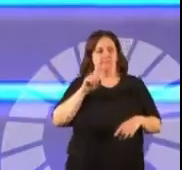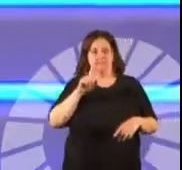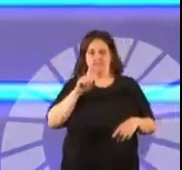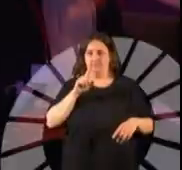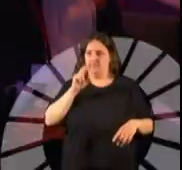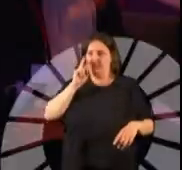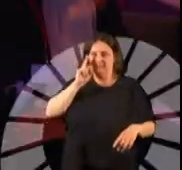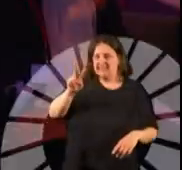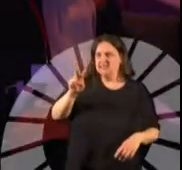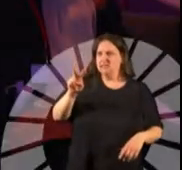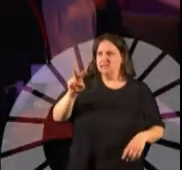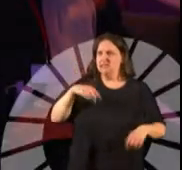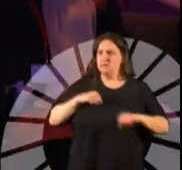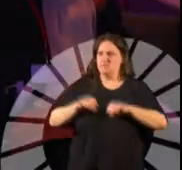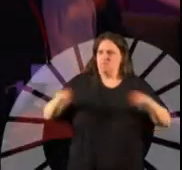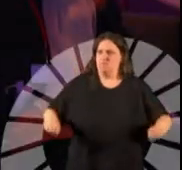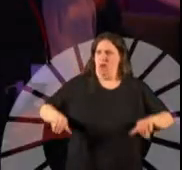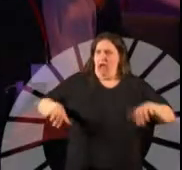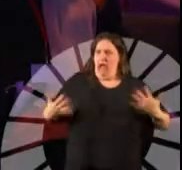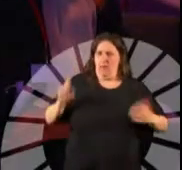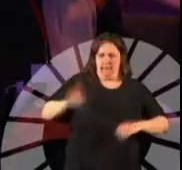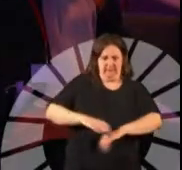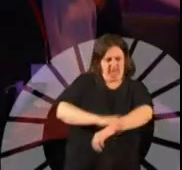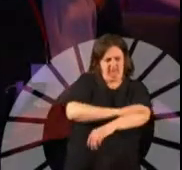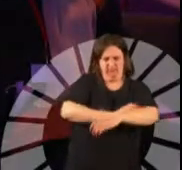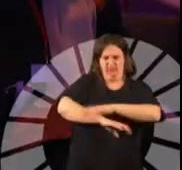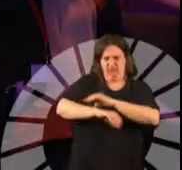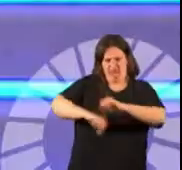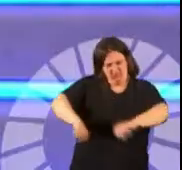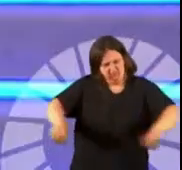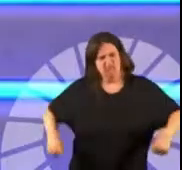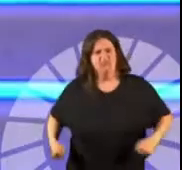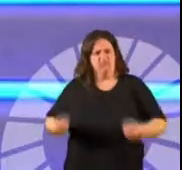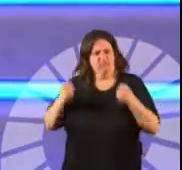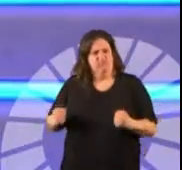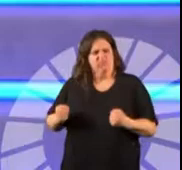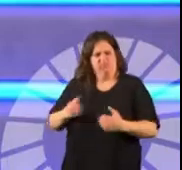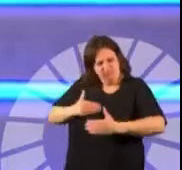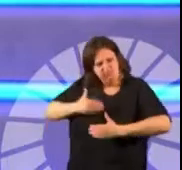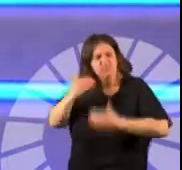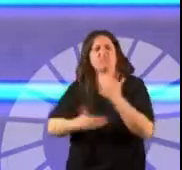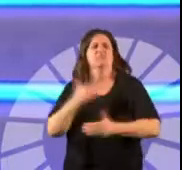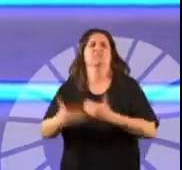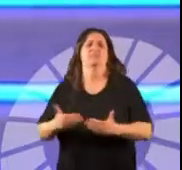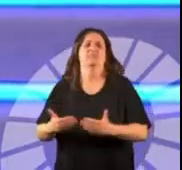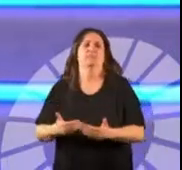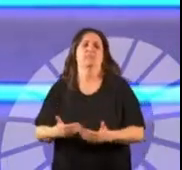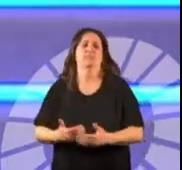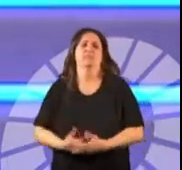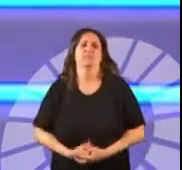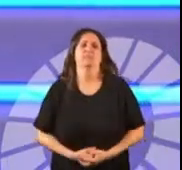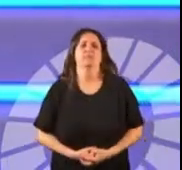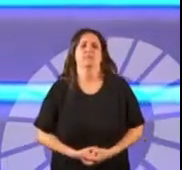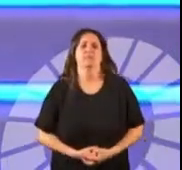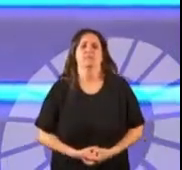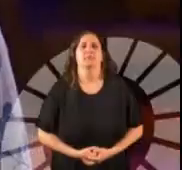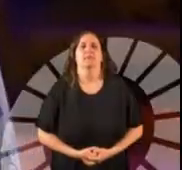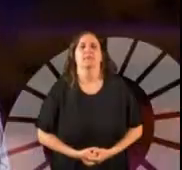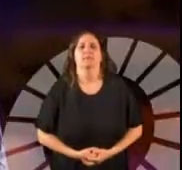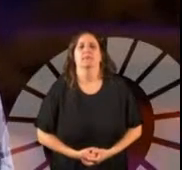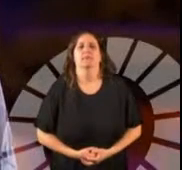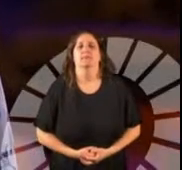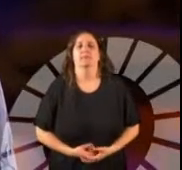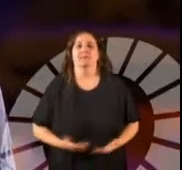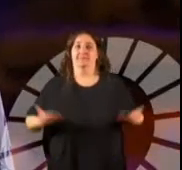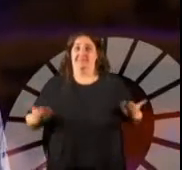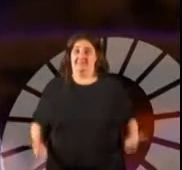young activists from around the world who are here and watching online. And we also need to make sure that